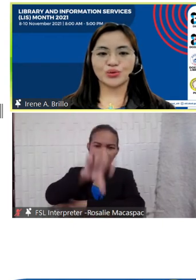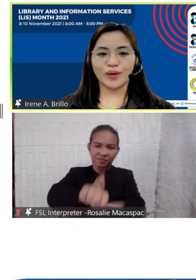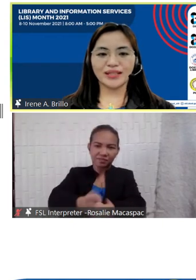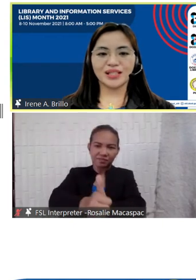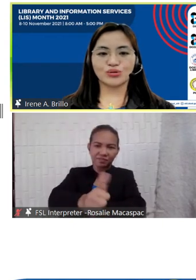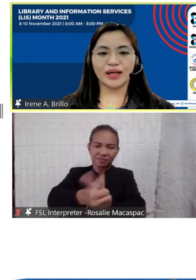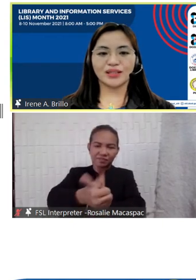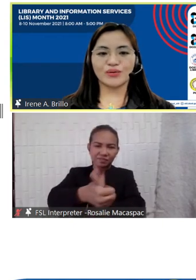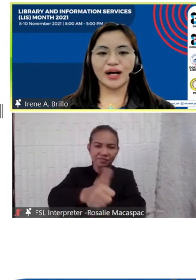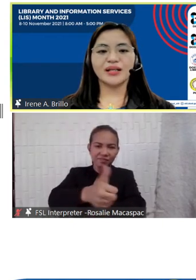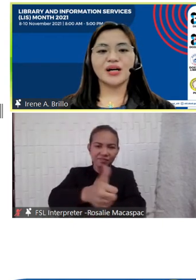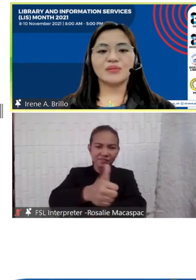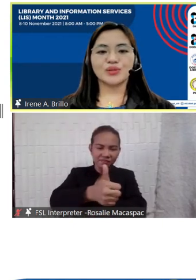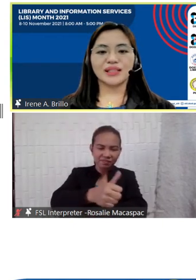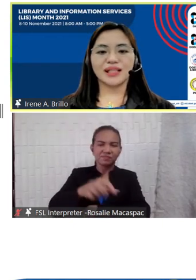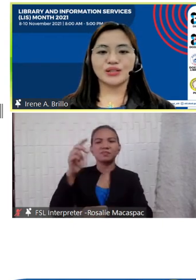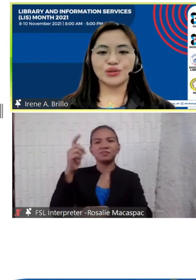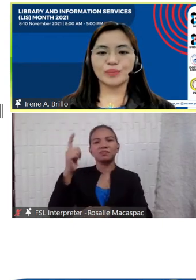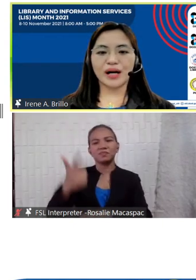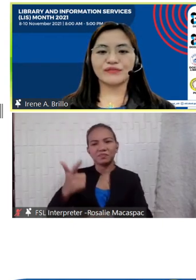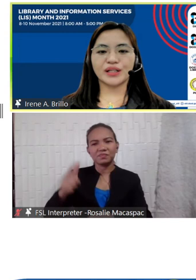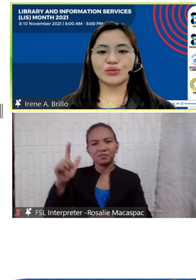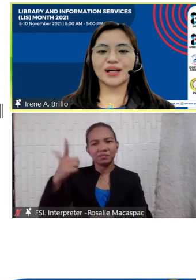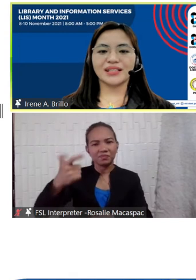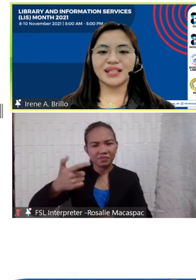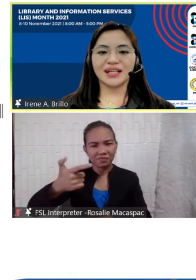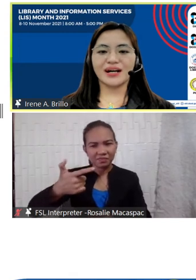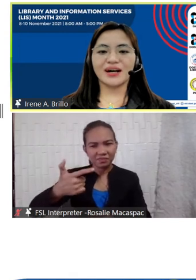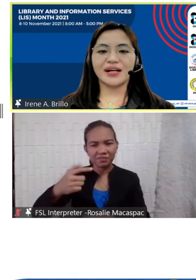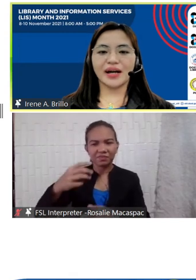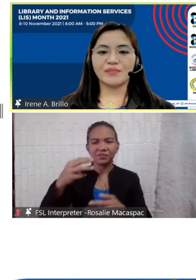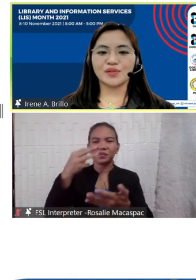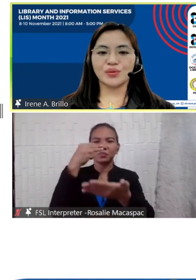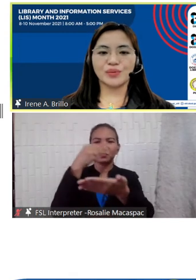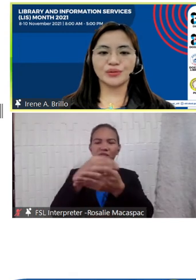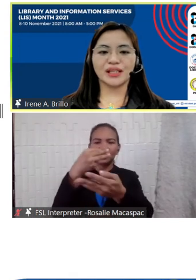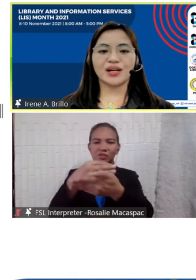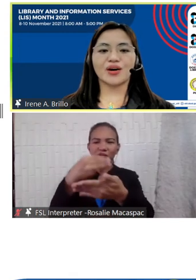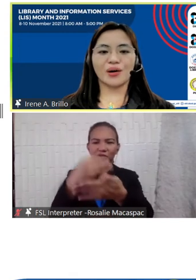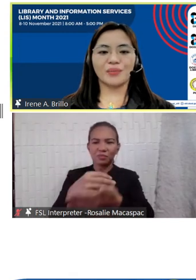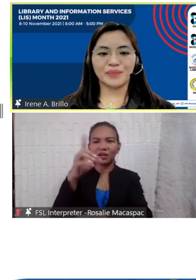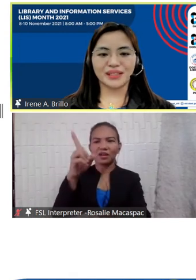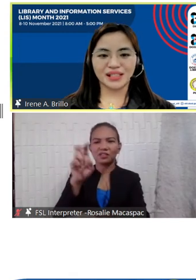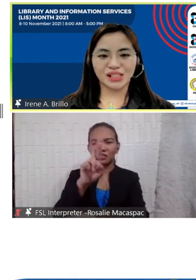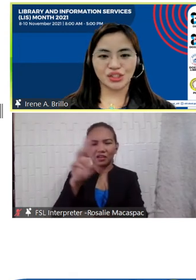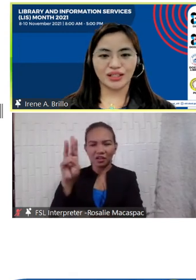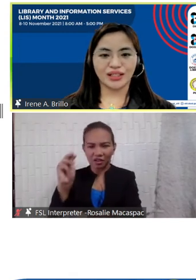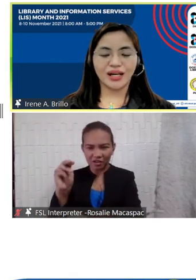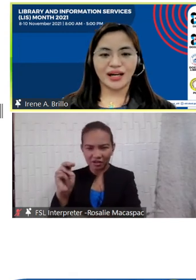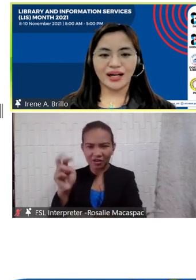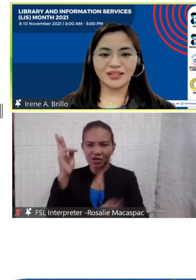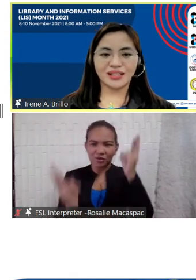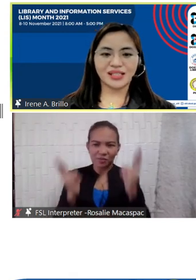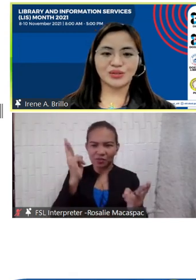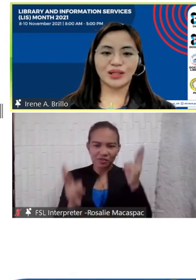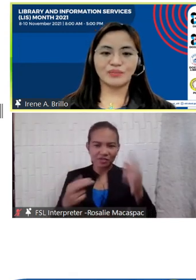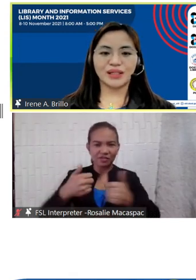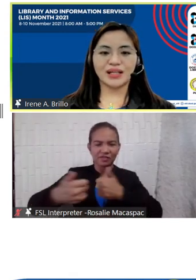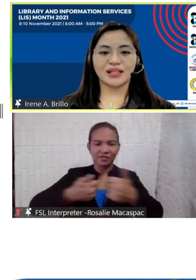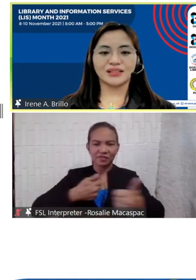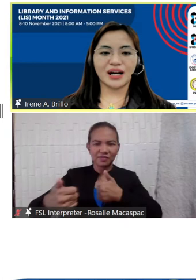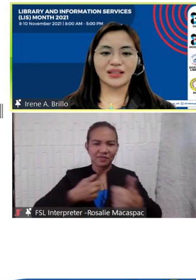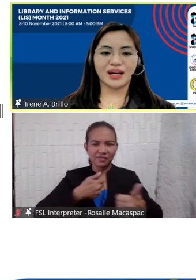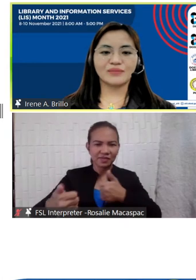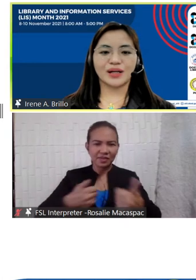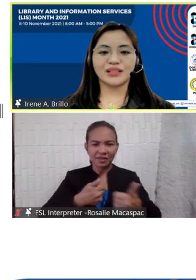tayo ng 2021 Muntinlupa Virtual DRRM Robotic Competition. And this will